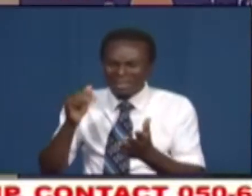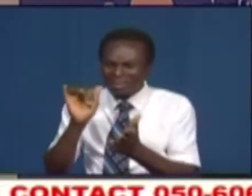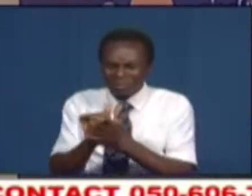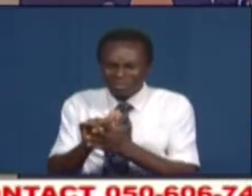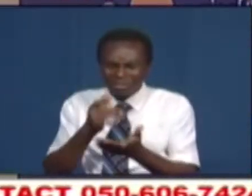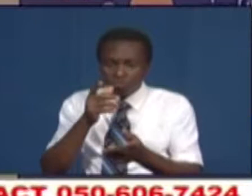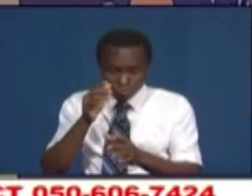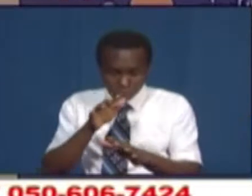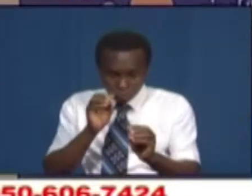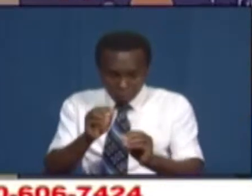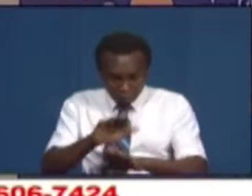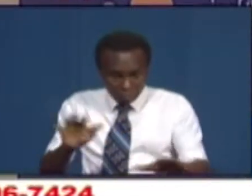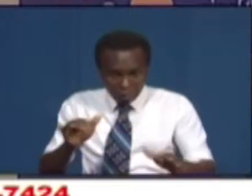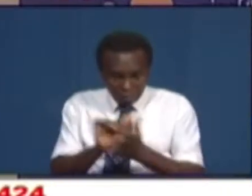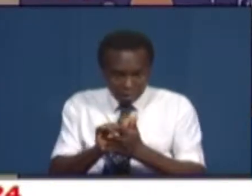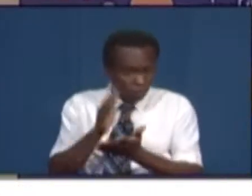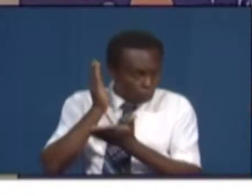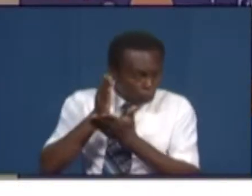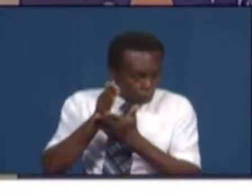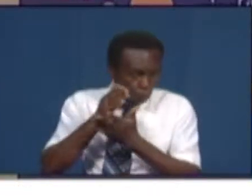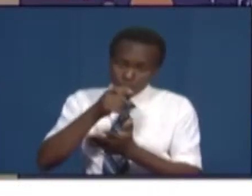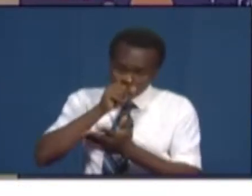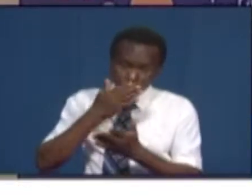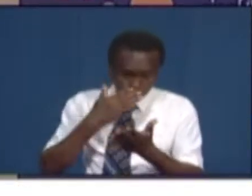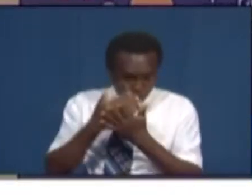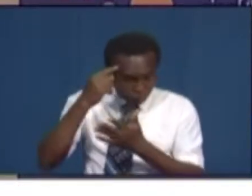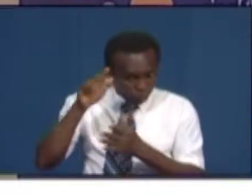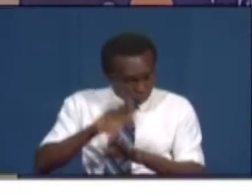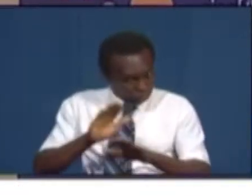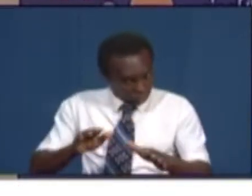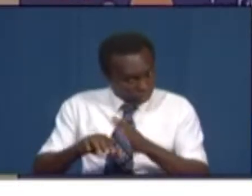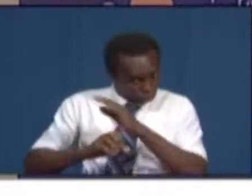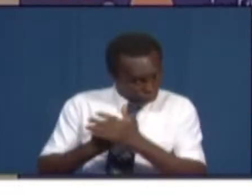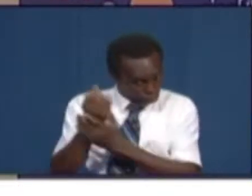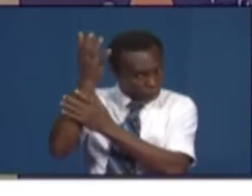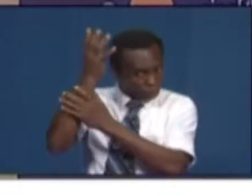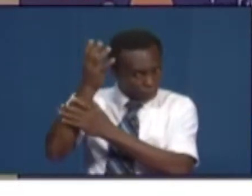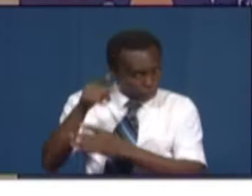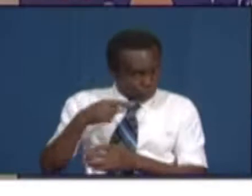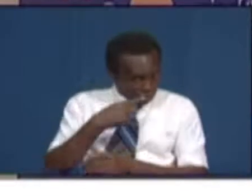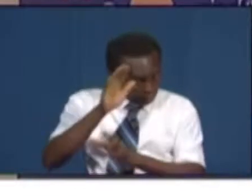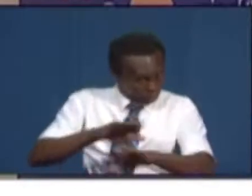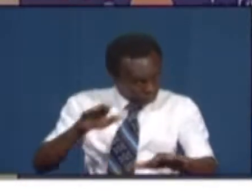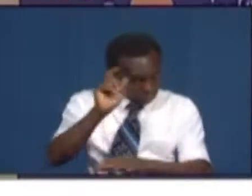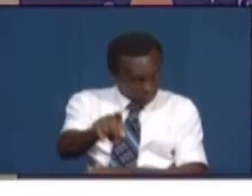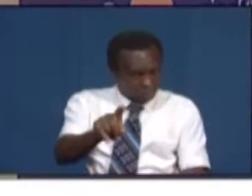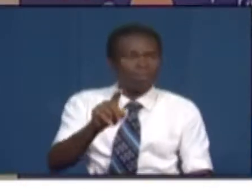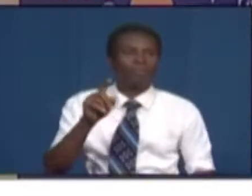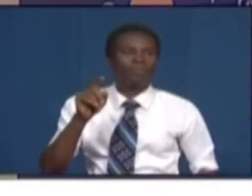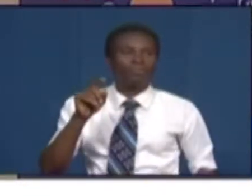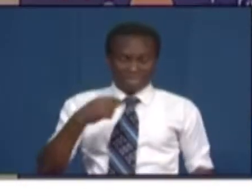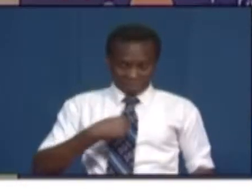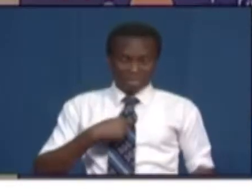for blah blah blah, soya bean is good for making you clear. Is that what you do to your children? Well, you know, because I'm a nutritionist